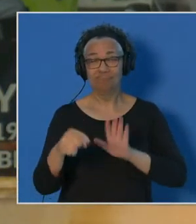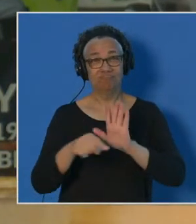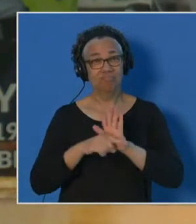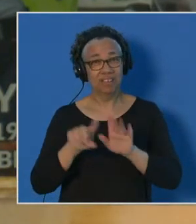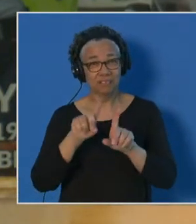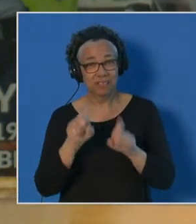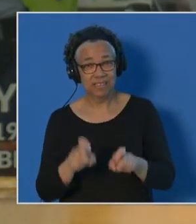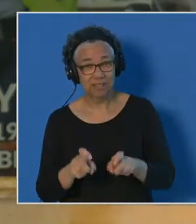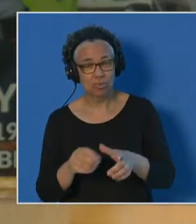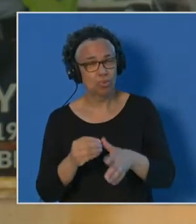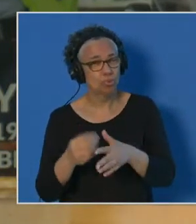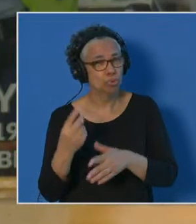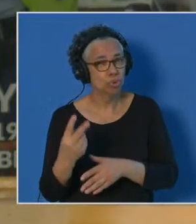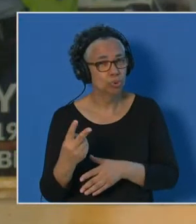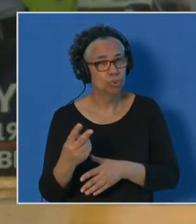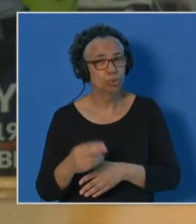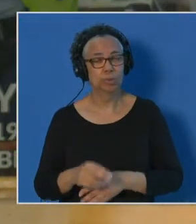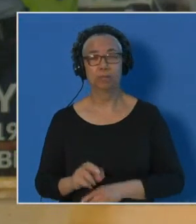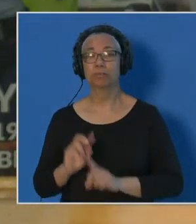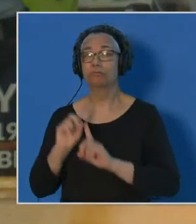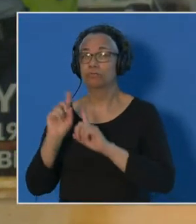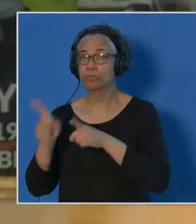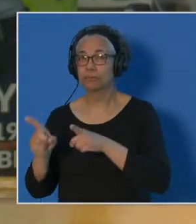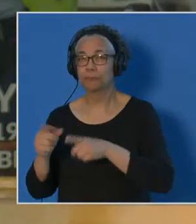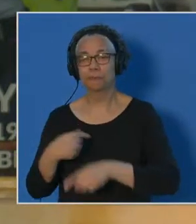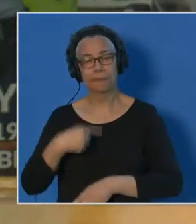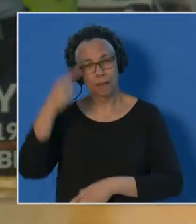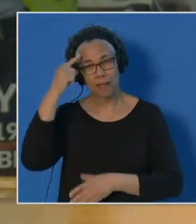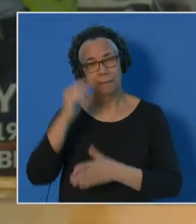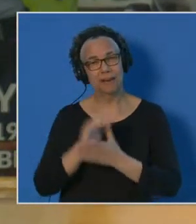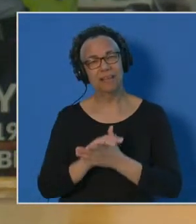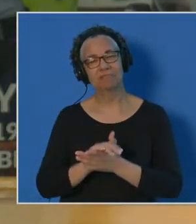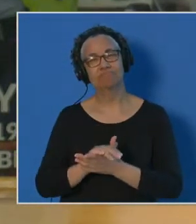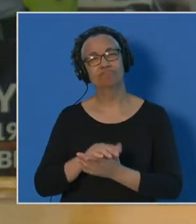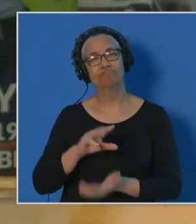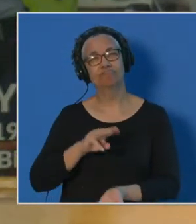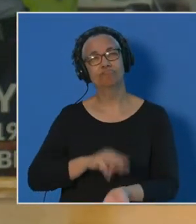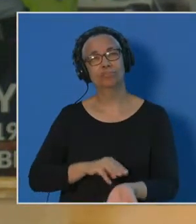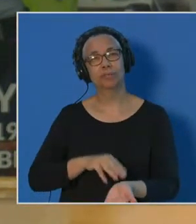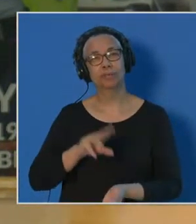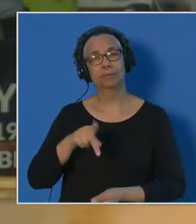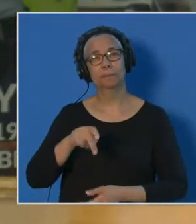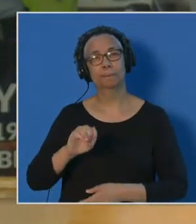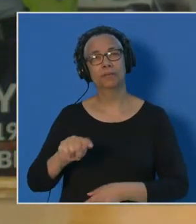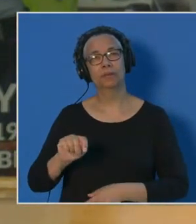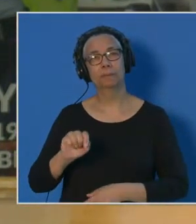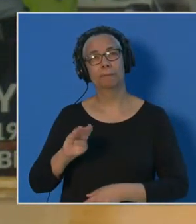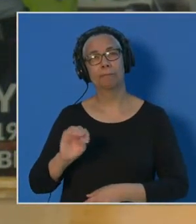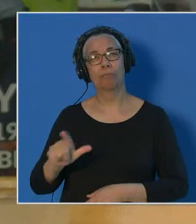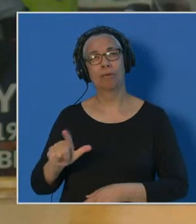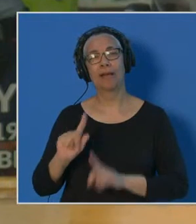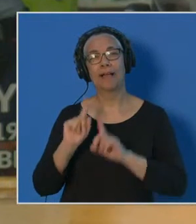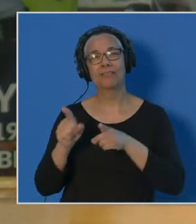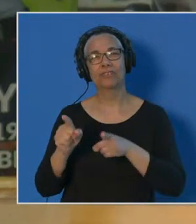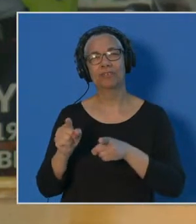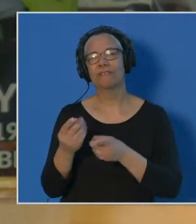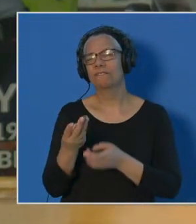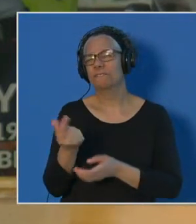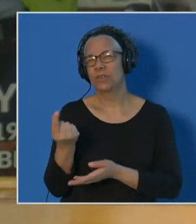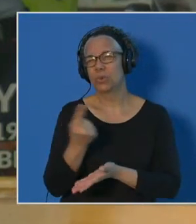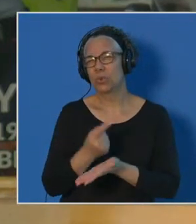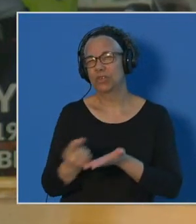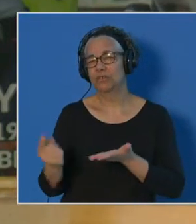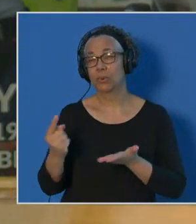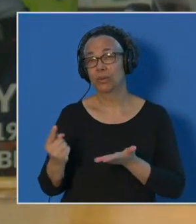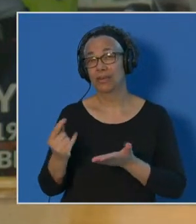two? I believe Dr. Peatball answered that question a couple of weeks ago when she was here, and they are retested. So if a